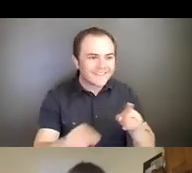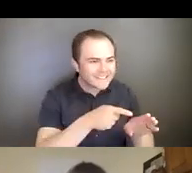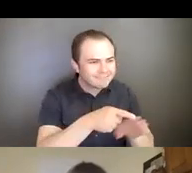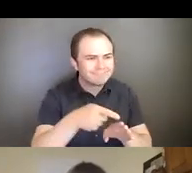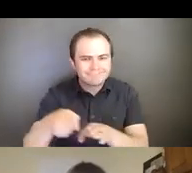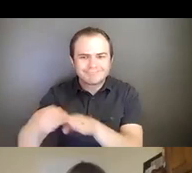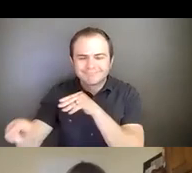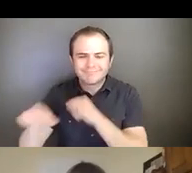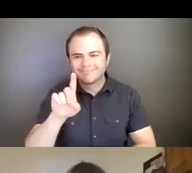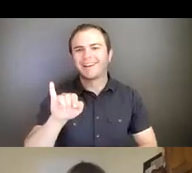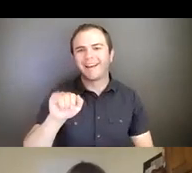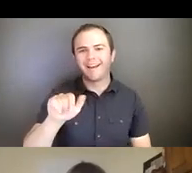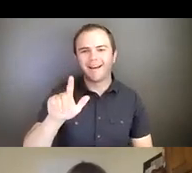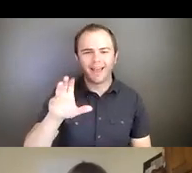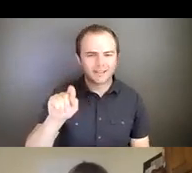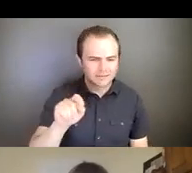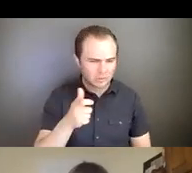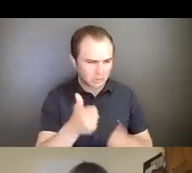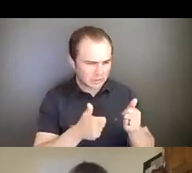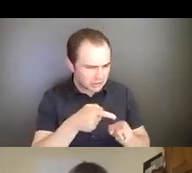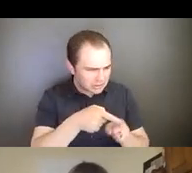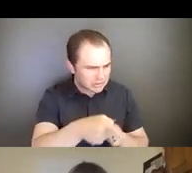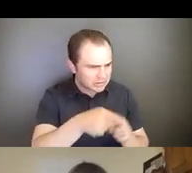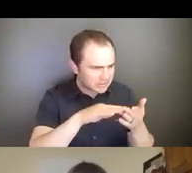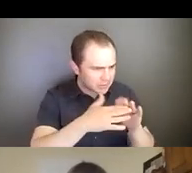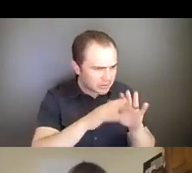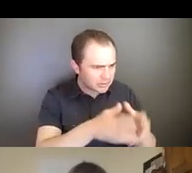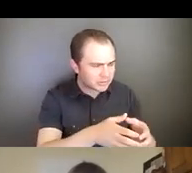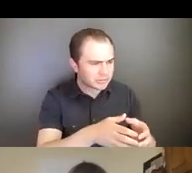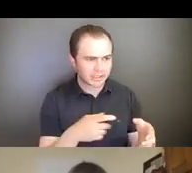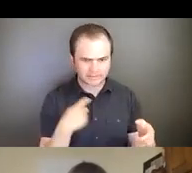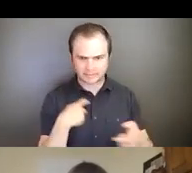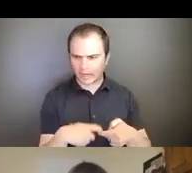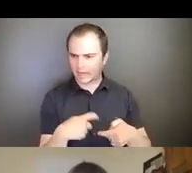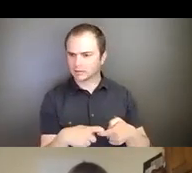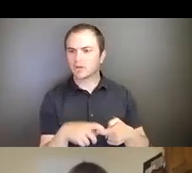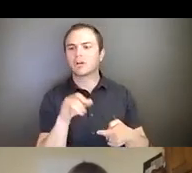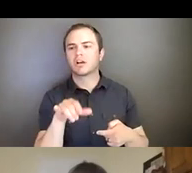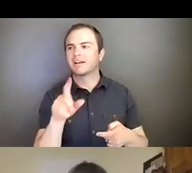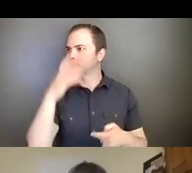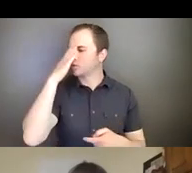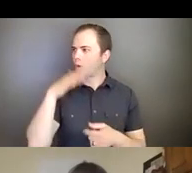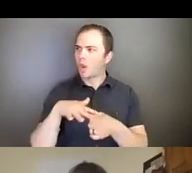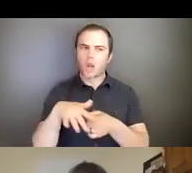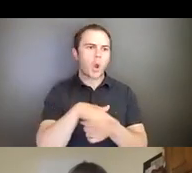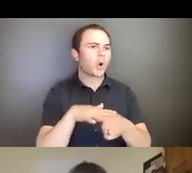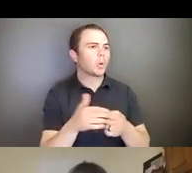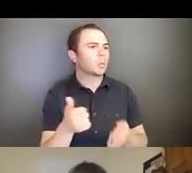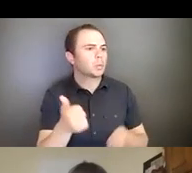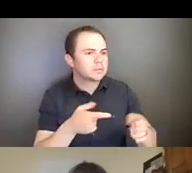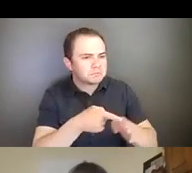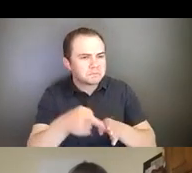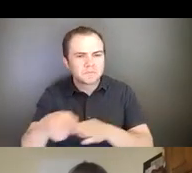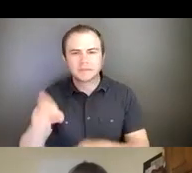community that you're working in, and you're going to have Spanish, knowing locally what kind of, which dialect would be the